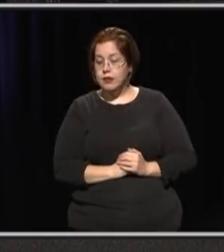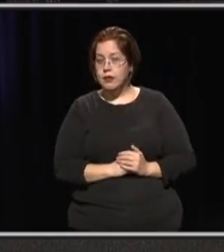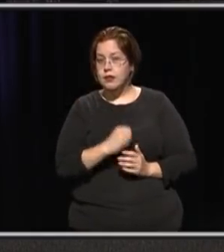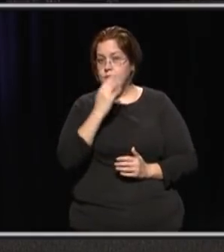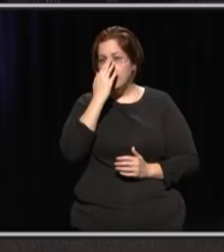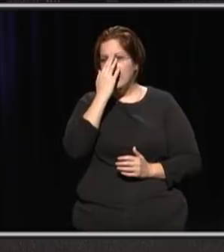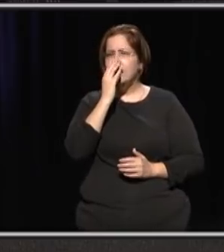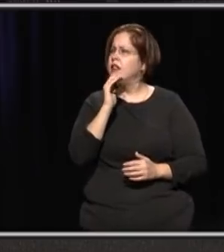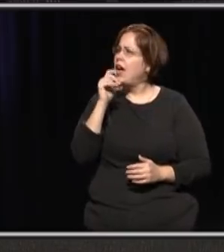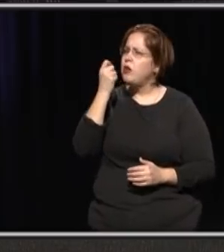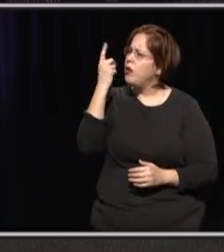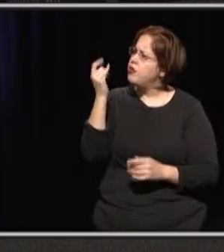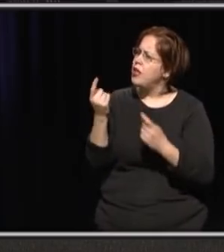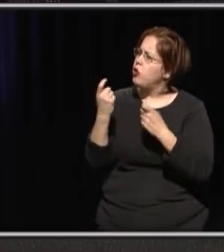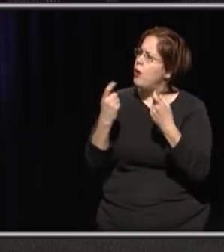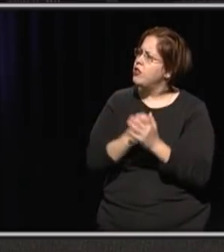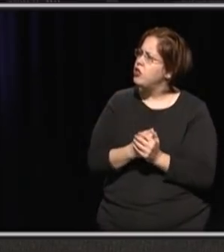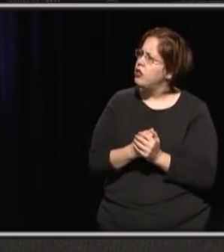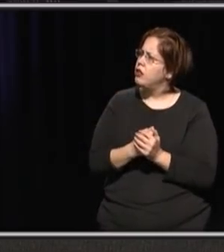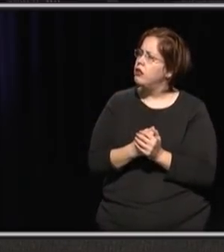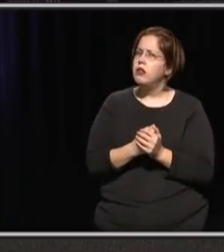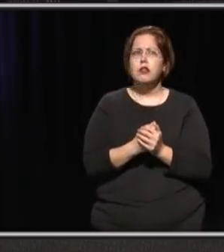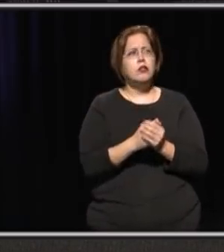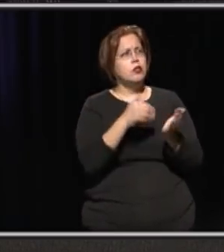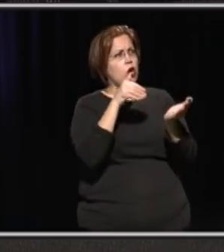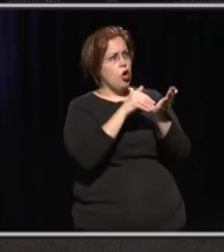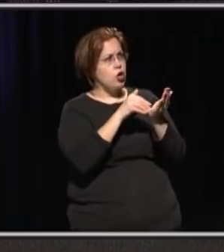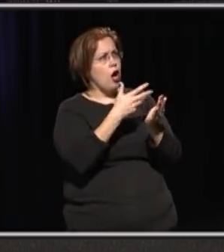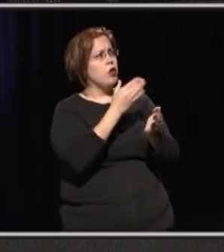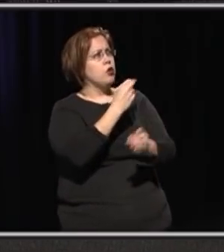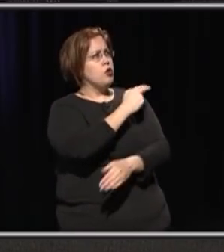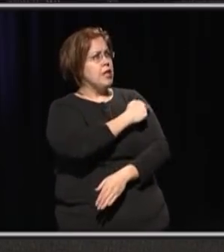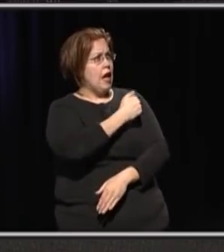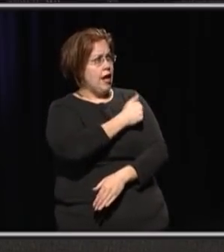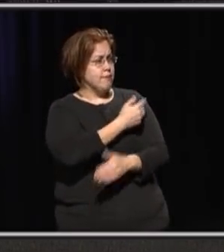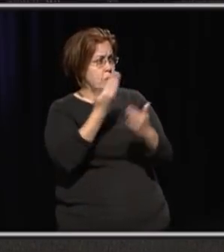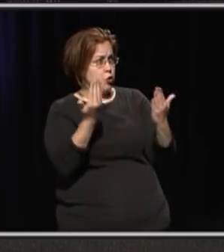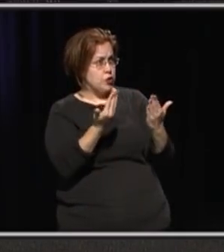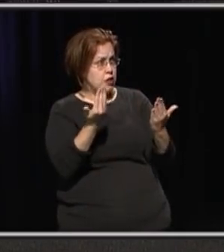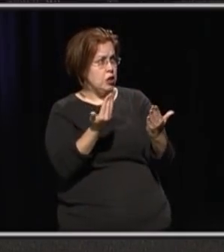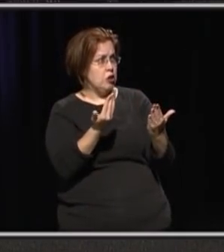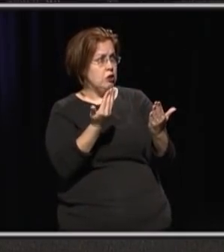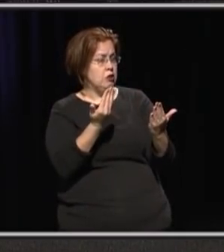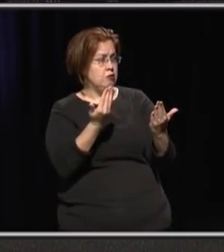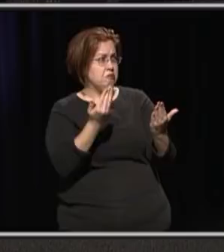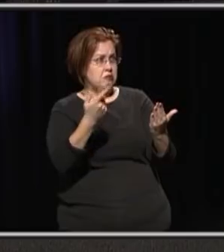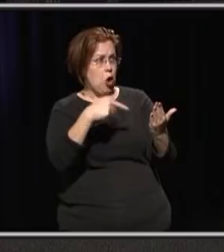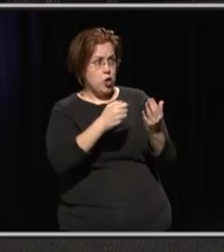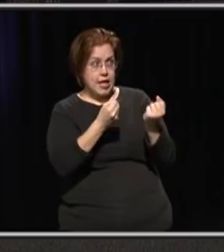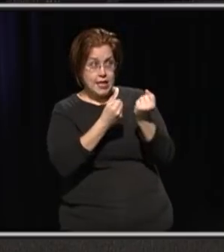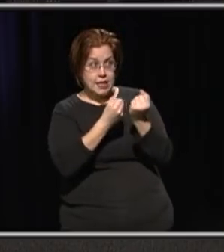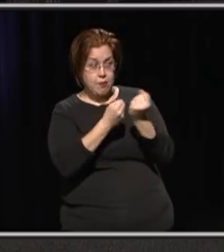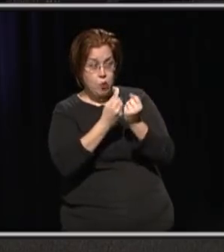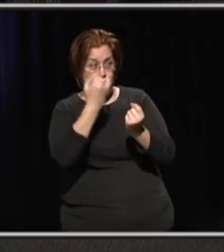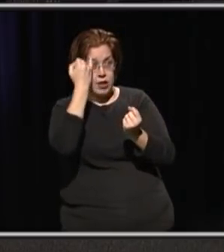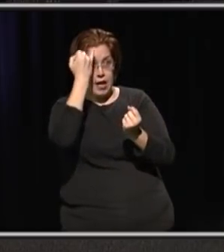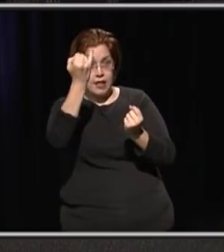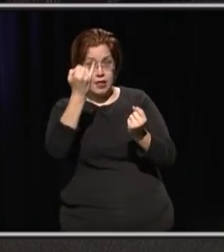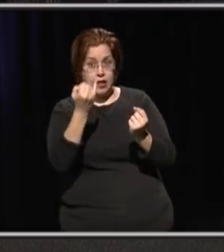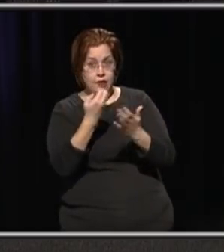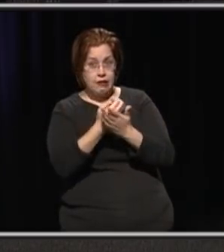I'm not understanding your question. Are doctors and hospitals here after conversations, are they in support of a full